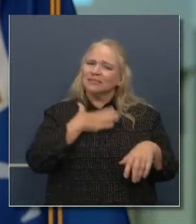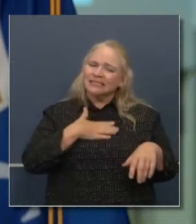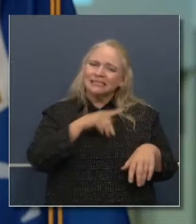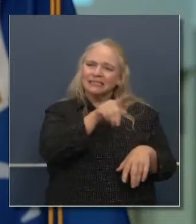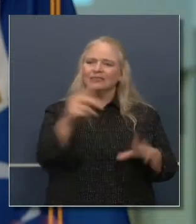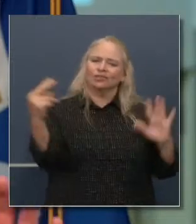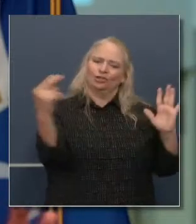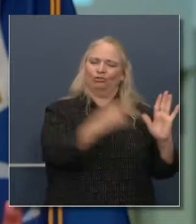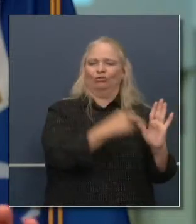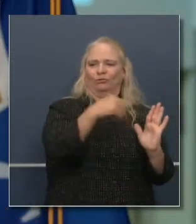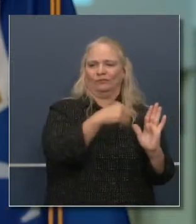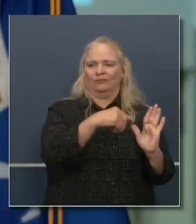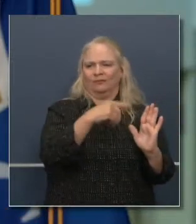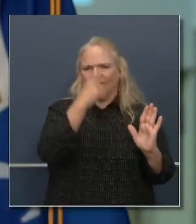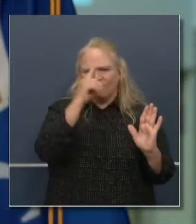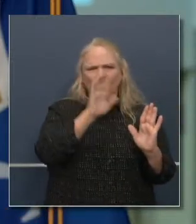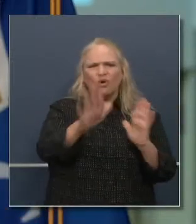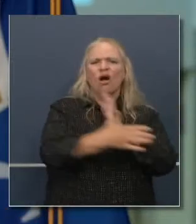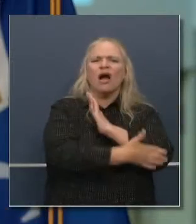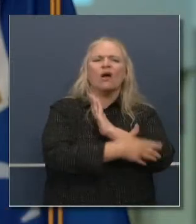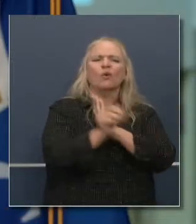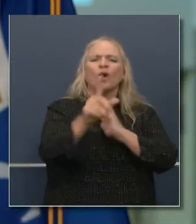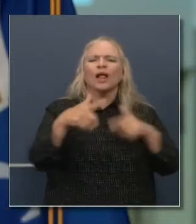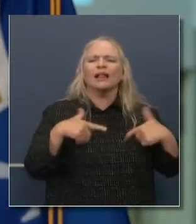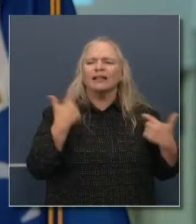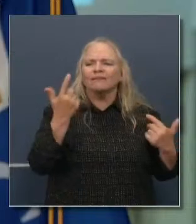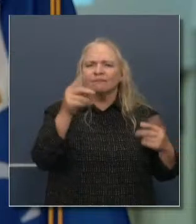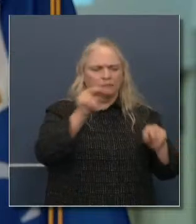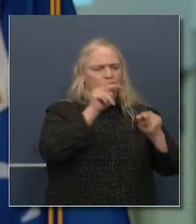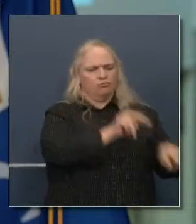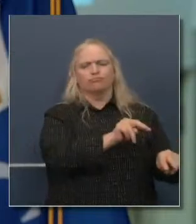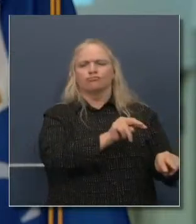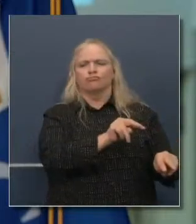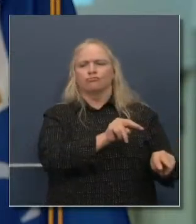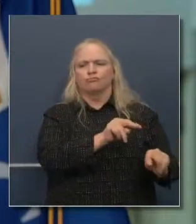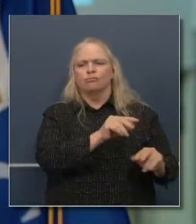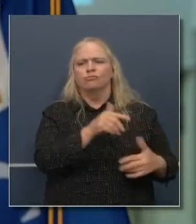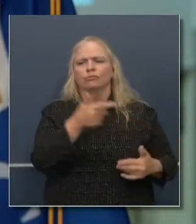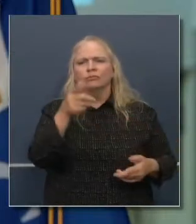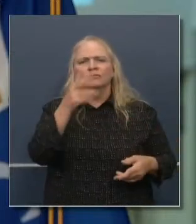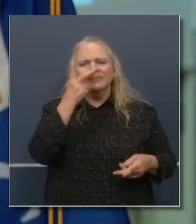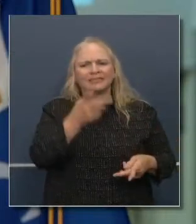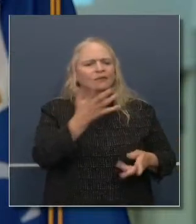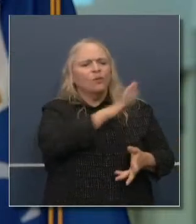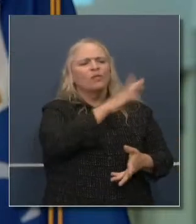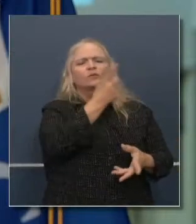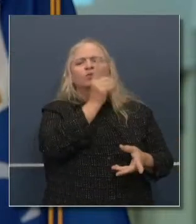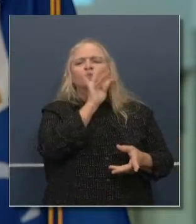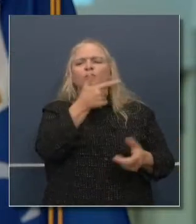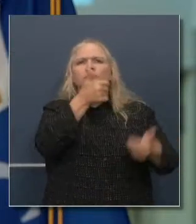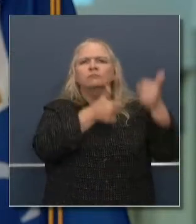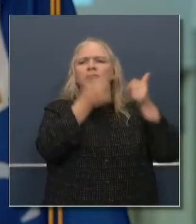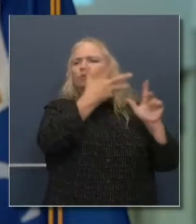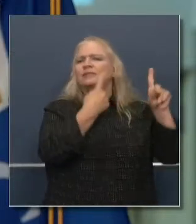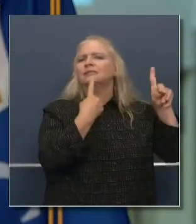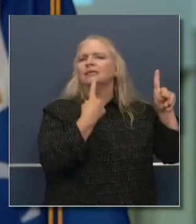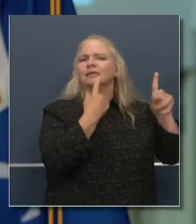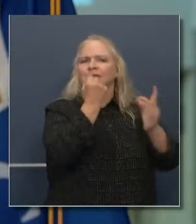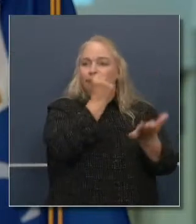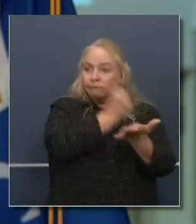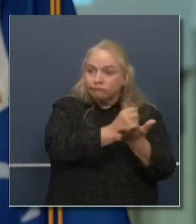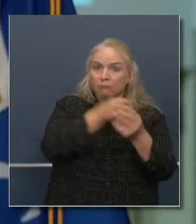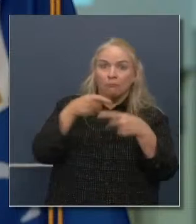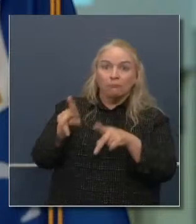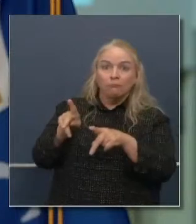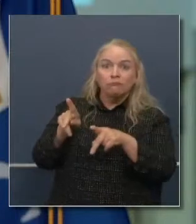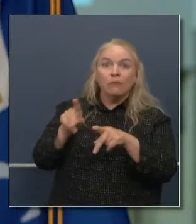california.ca.gov website to look at their county attestations. Also, on that same site, you'll see where the monitoring list, where the